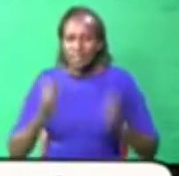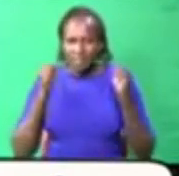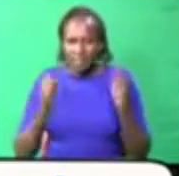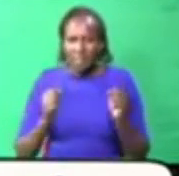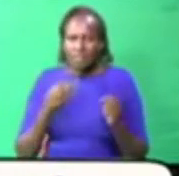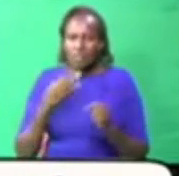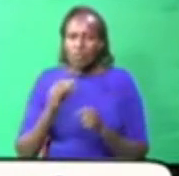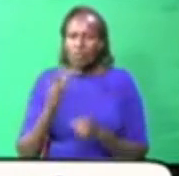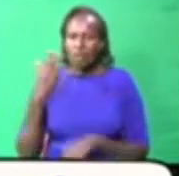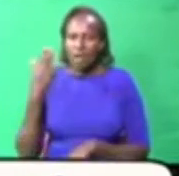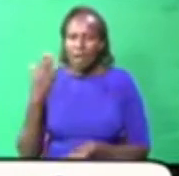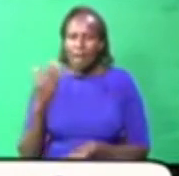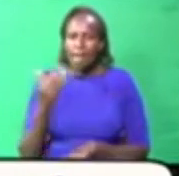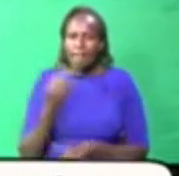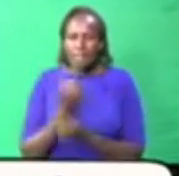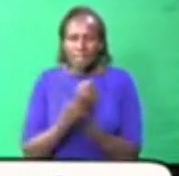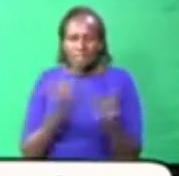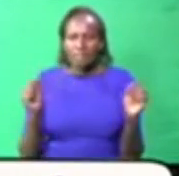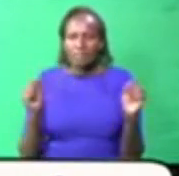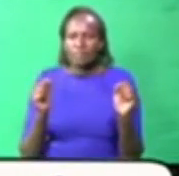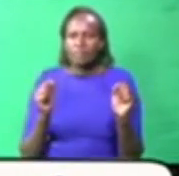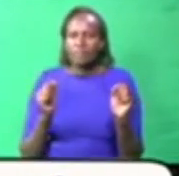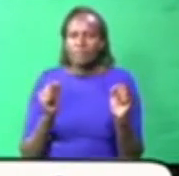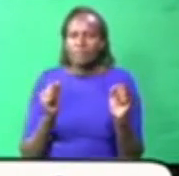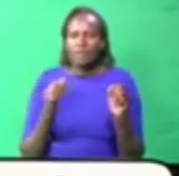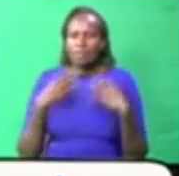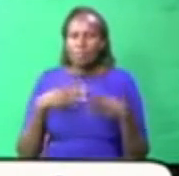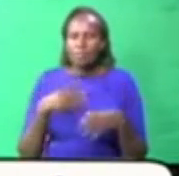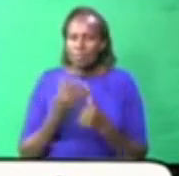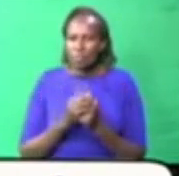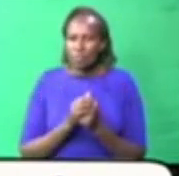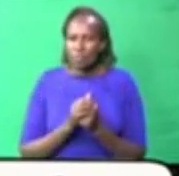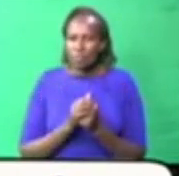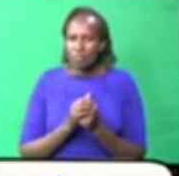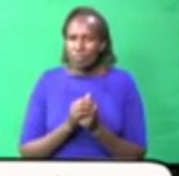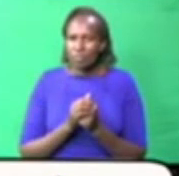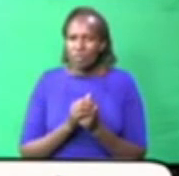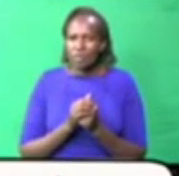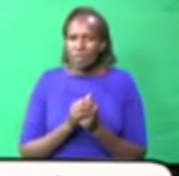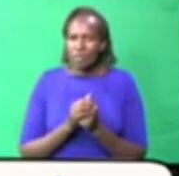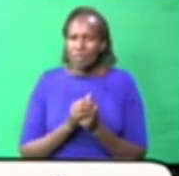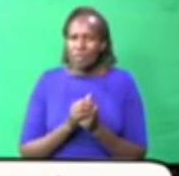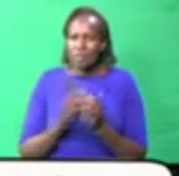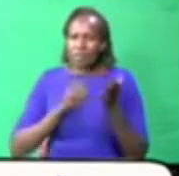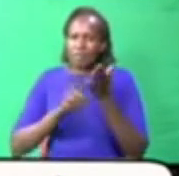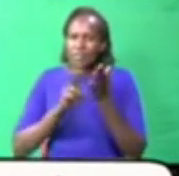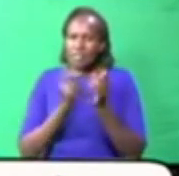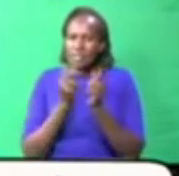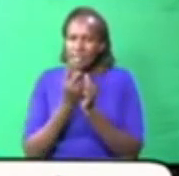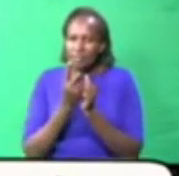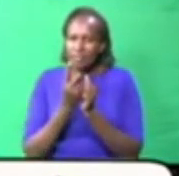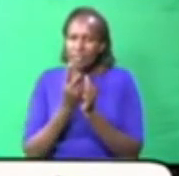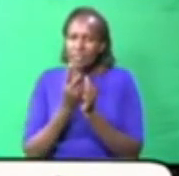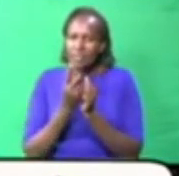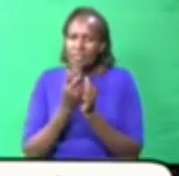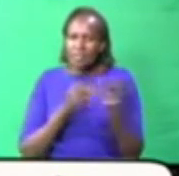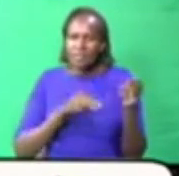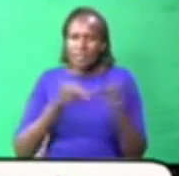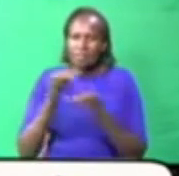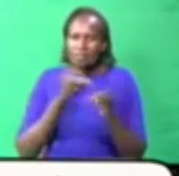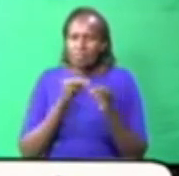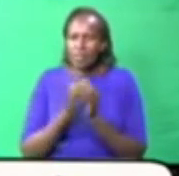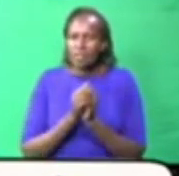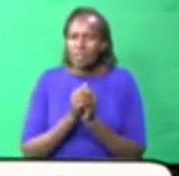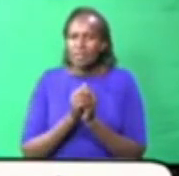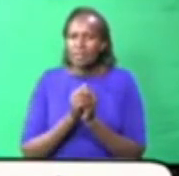arm, preserve those who are condemned to die. Verse 11, very key. May the groans of the